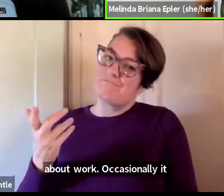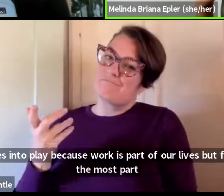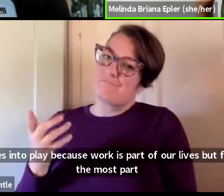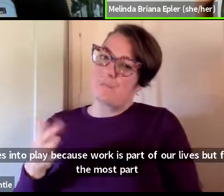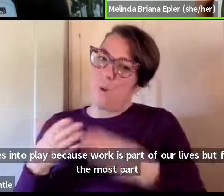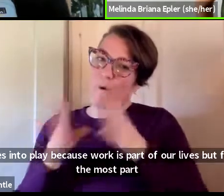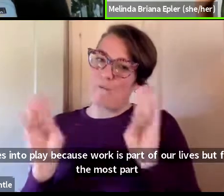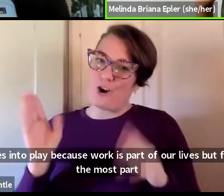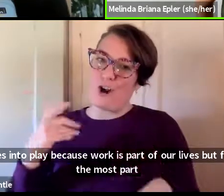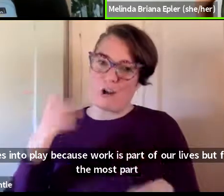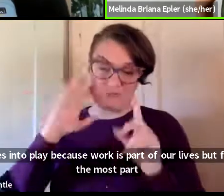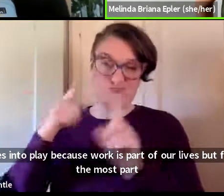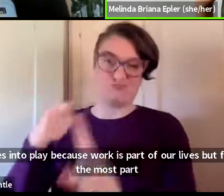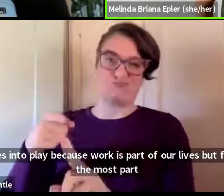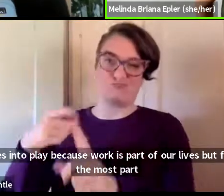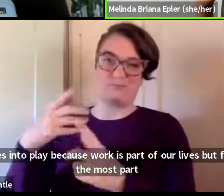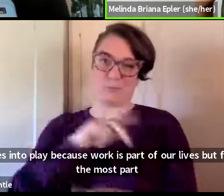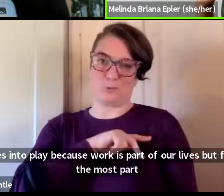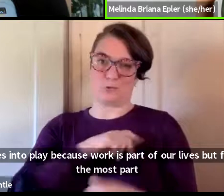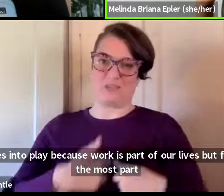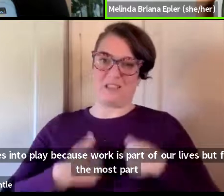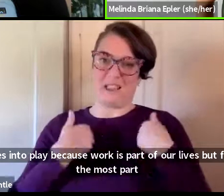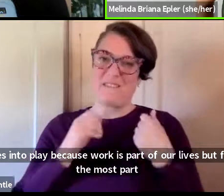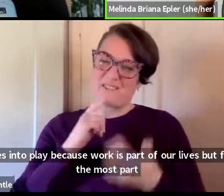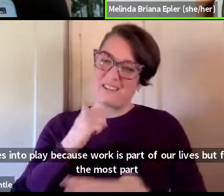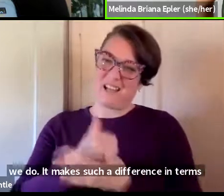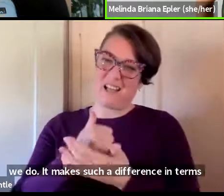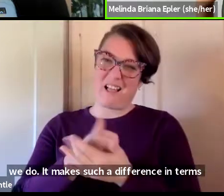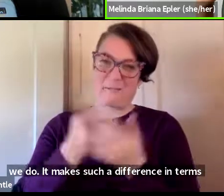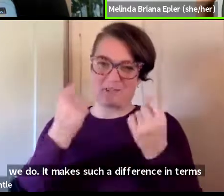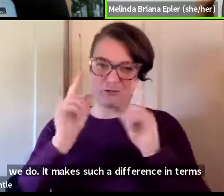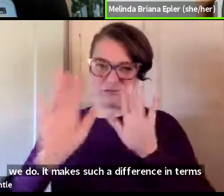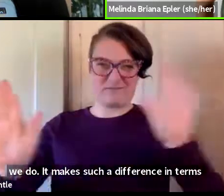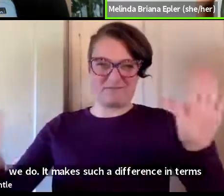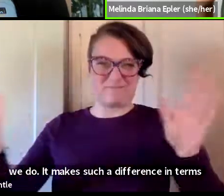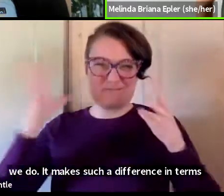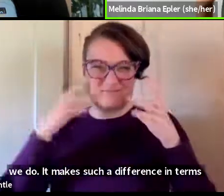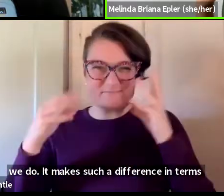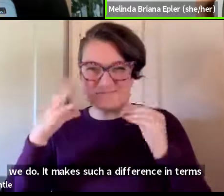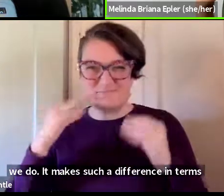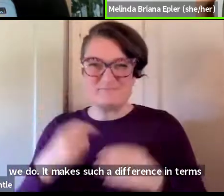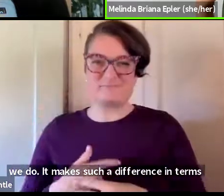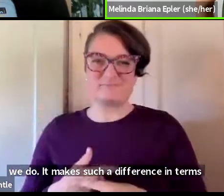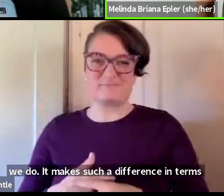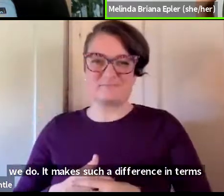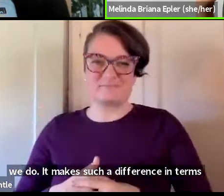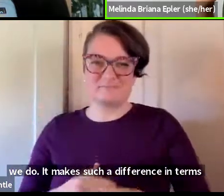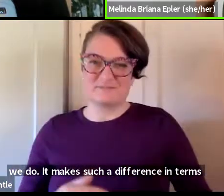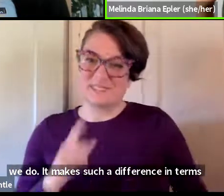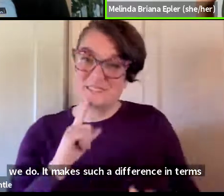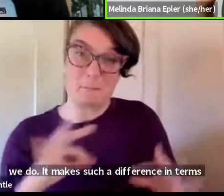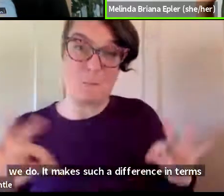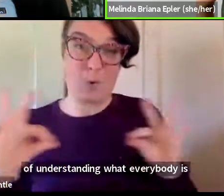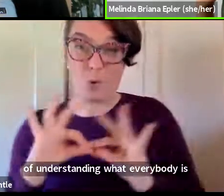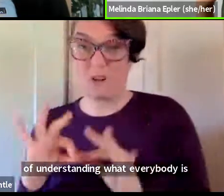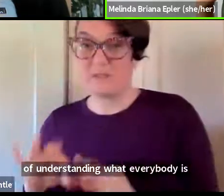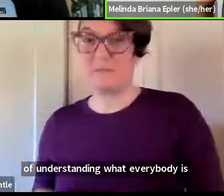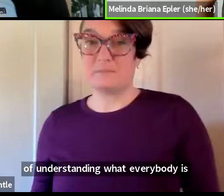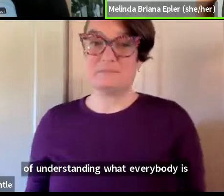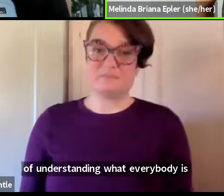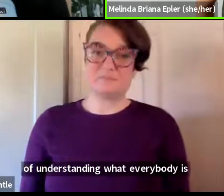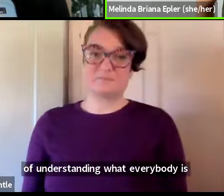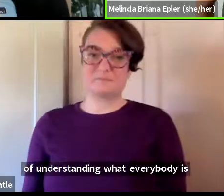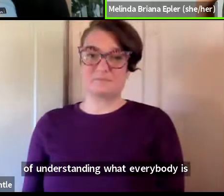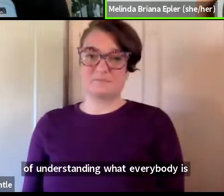difference in terms of understanding what everybody is uniquely experiencing, and so important.